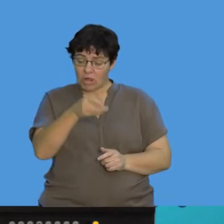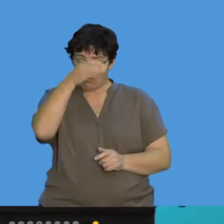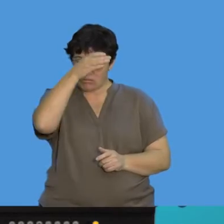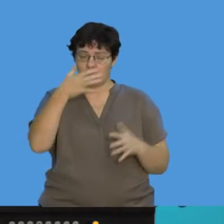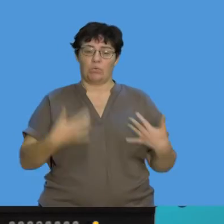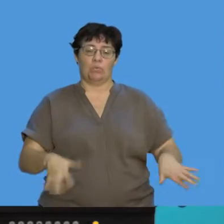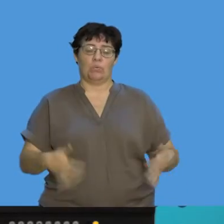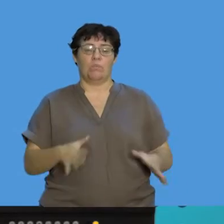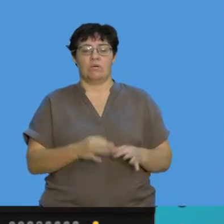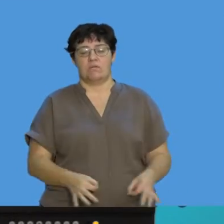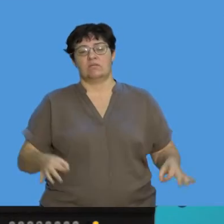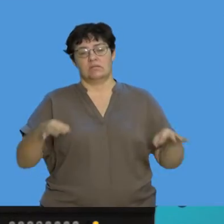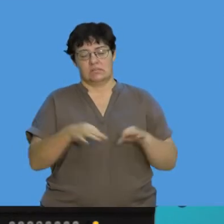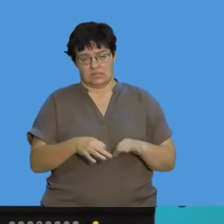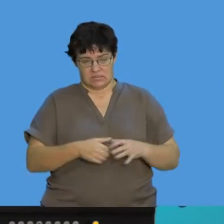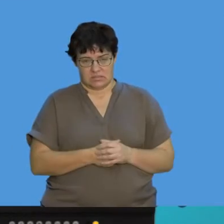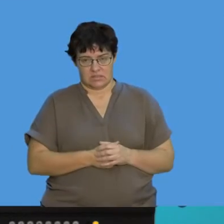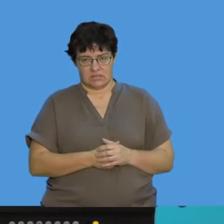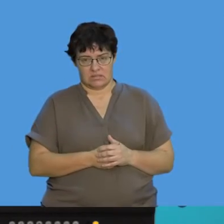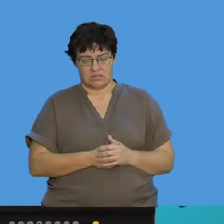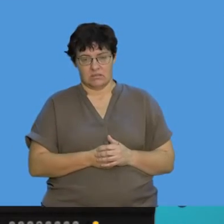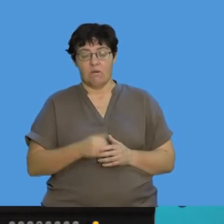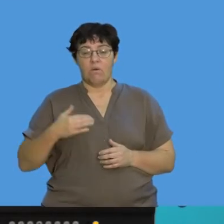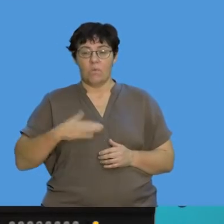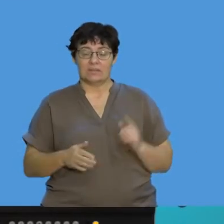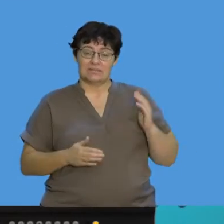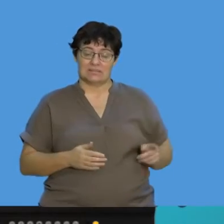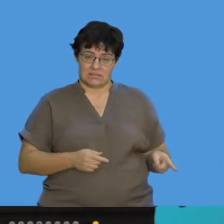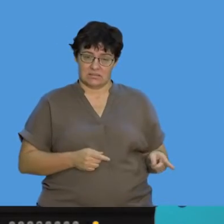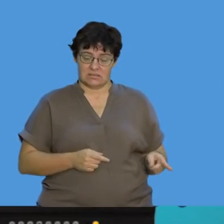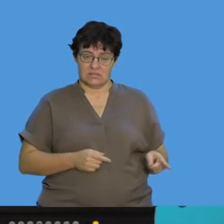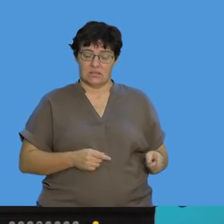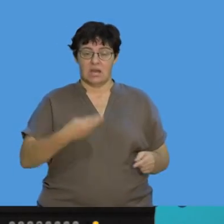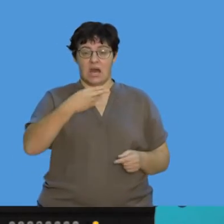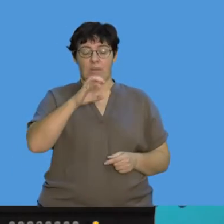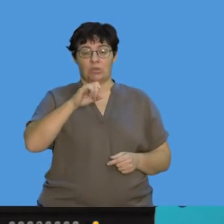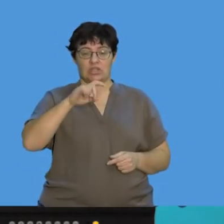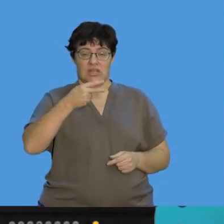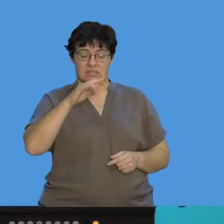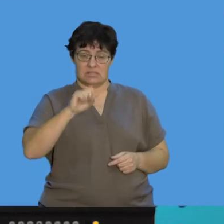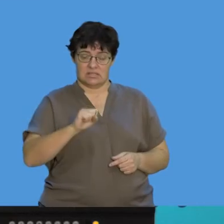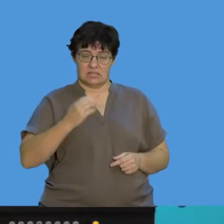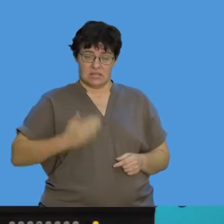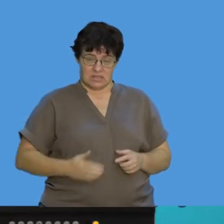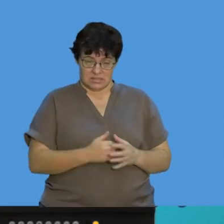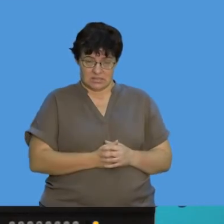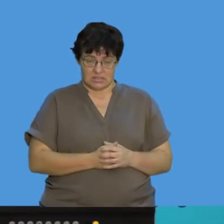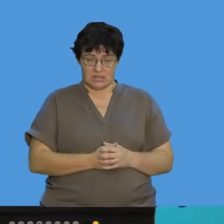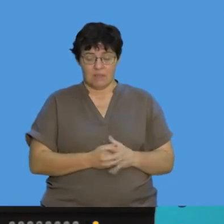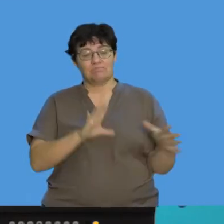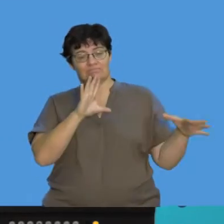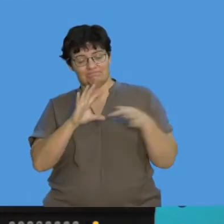important concept. So now what we're going to do, we're going to link one side, that is the hypotenuse side, on one